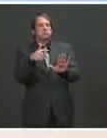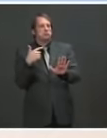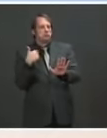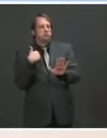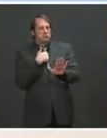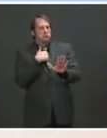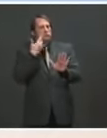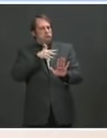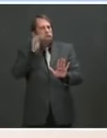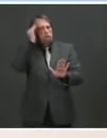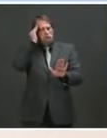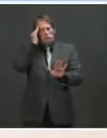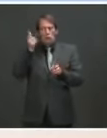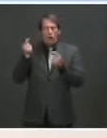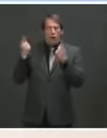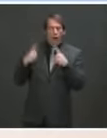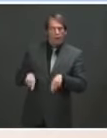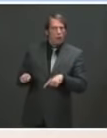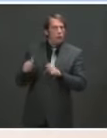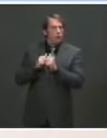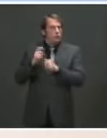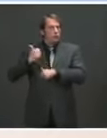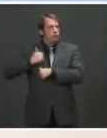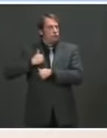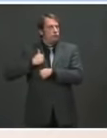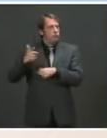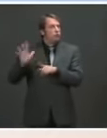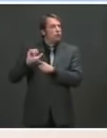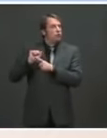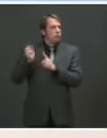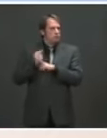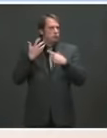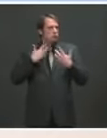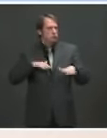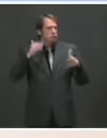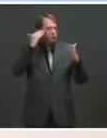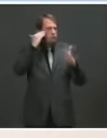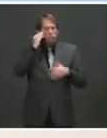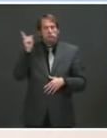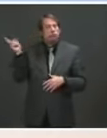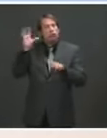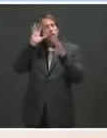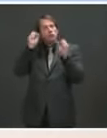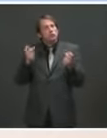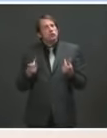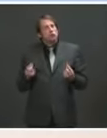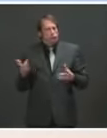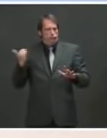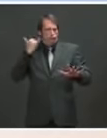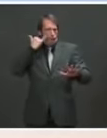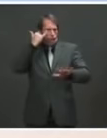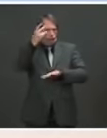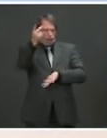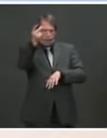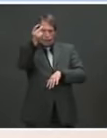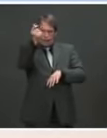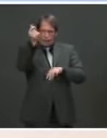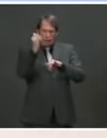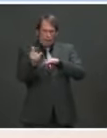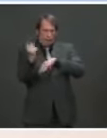in parking garages, as you noted, the president called the head of the National Guard that day and offered his assistance, offered